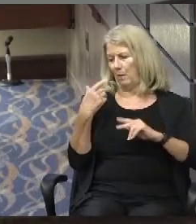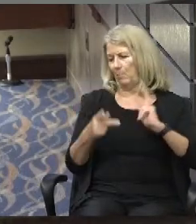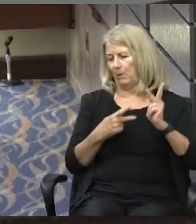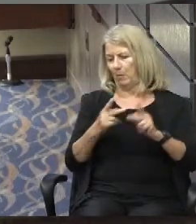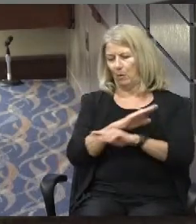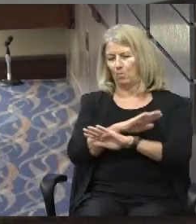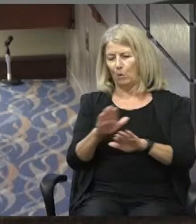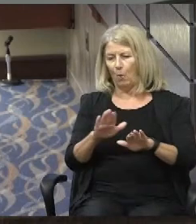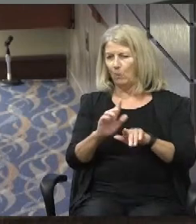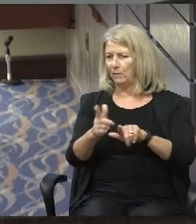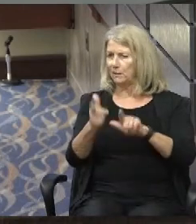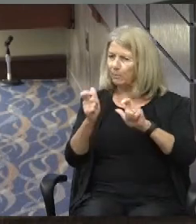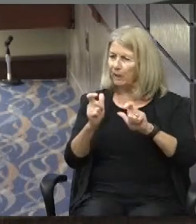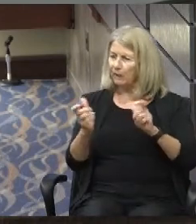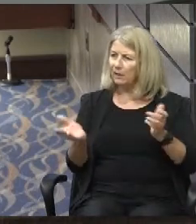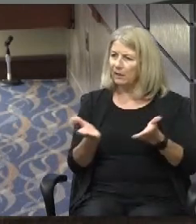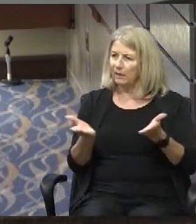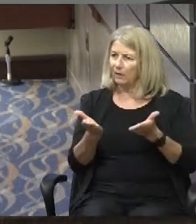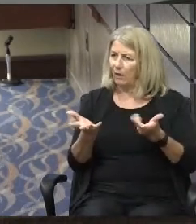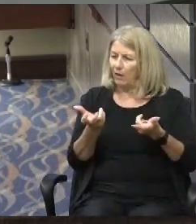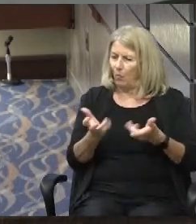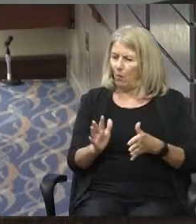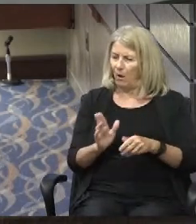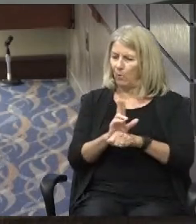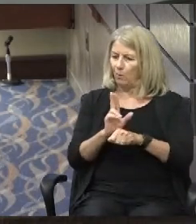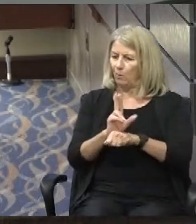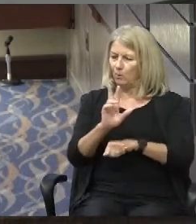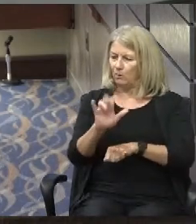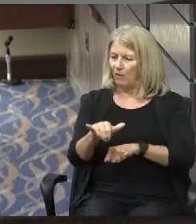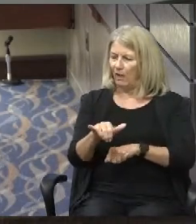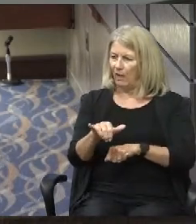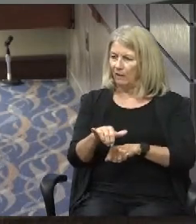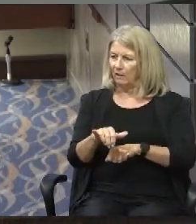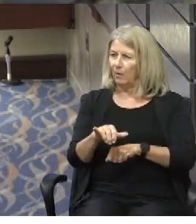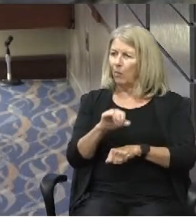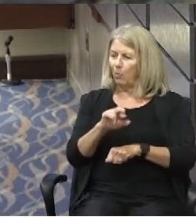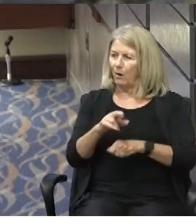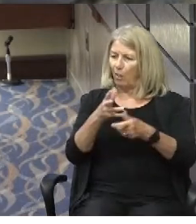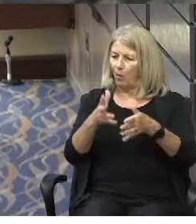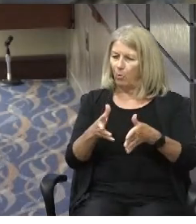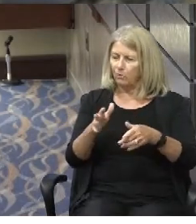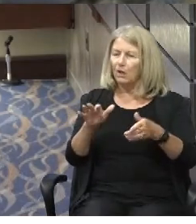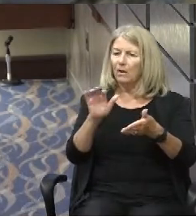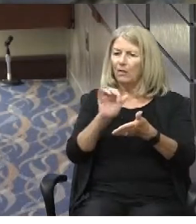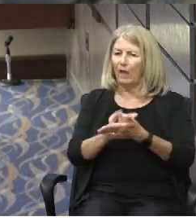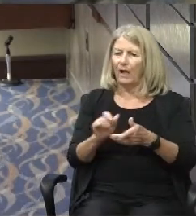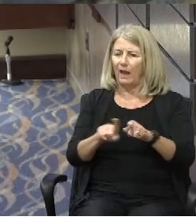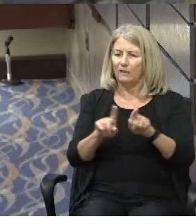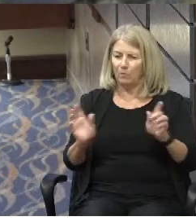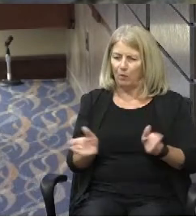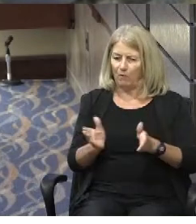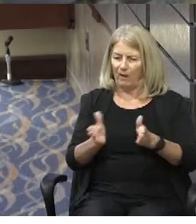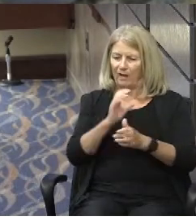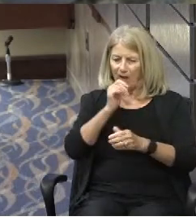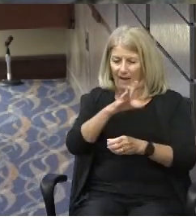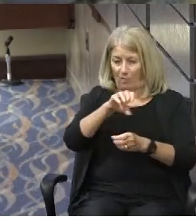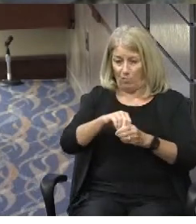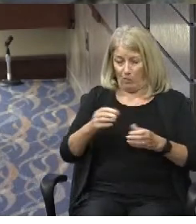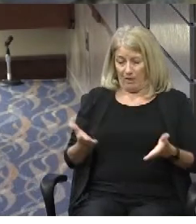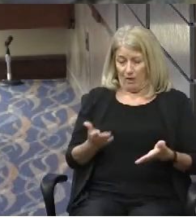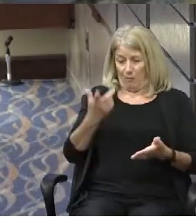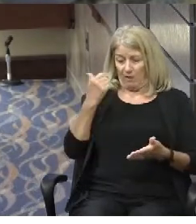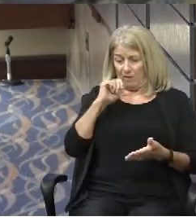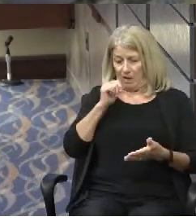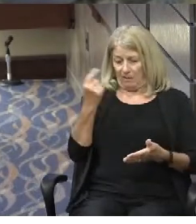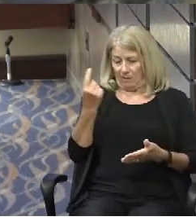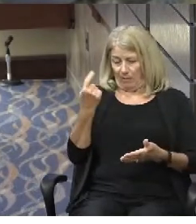I mean, is that I don't want to lose that as a motivator. Yeah, it's not in here because it's not something that we